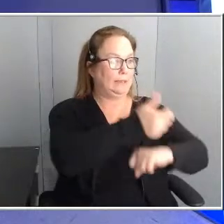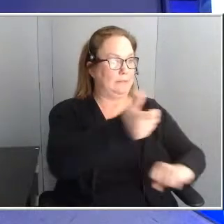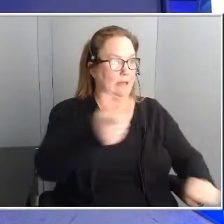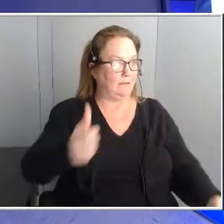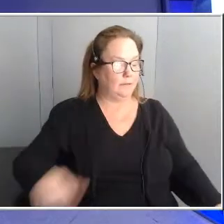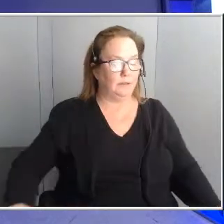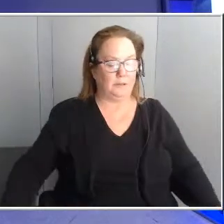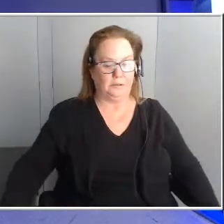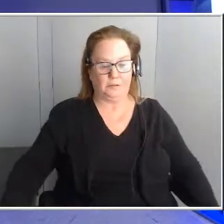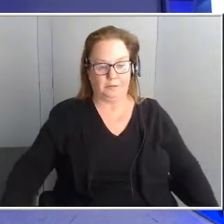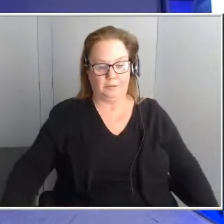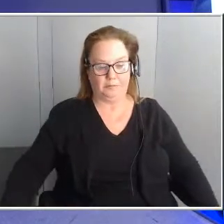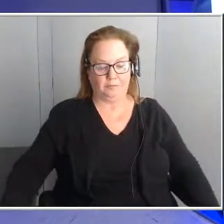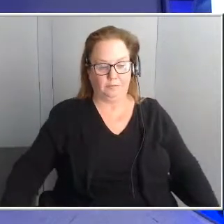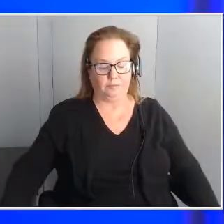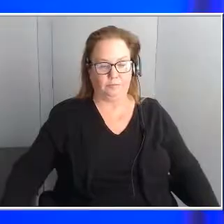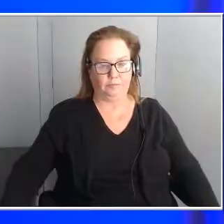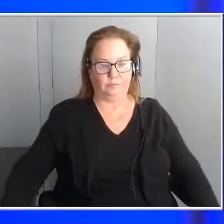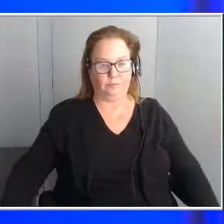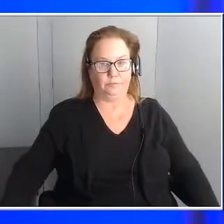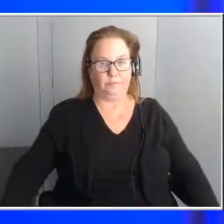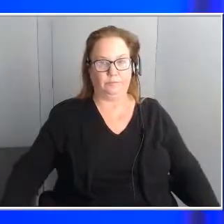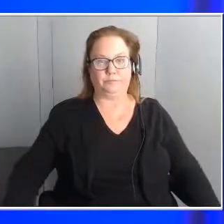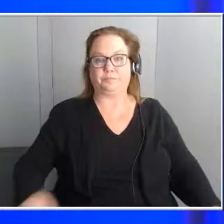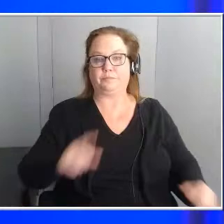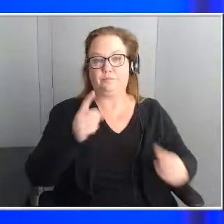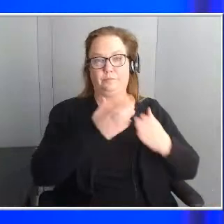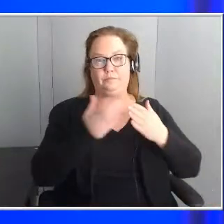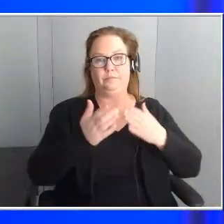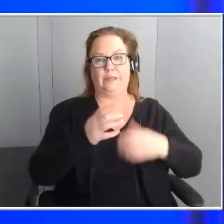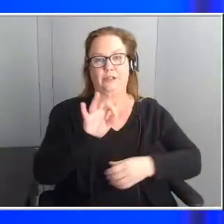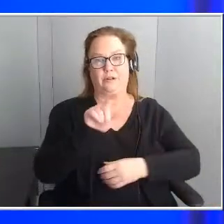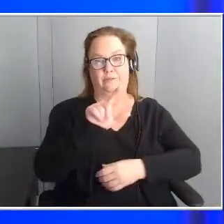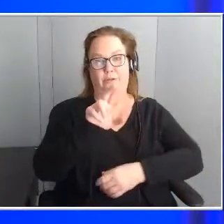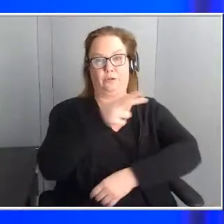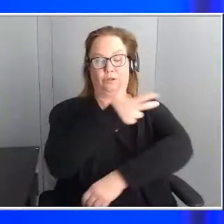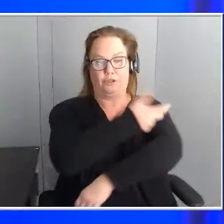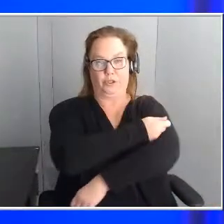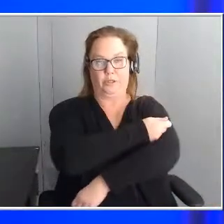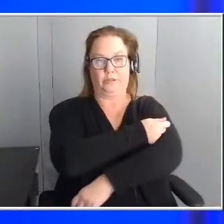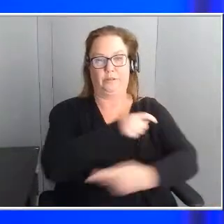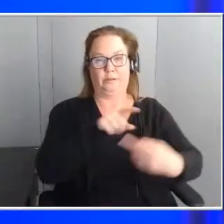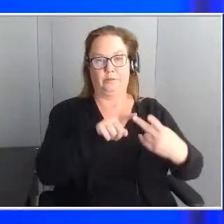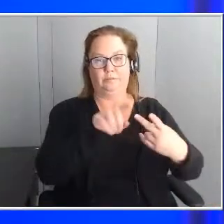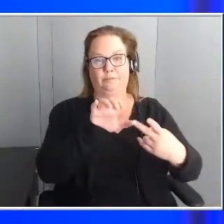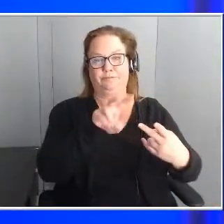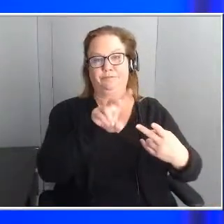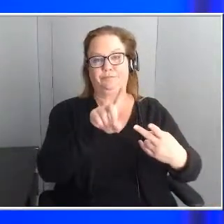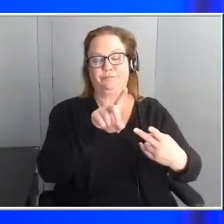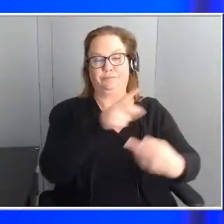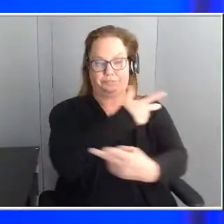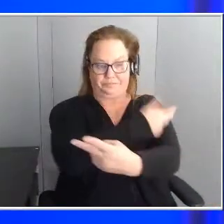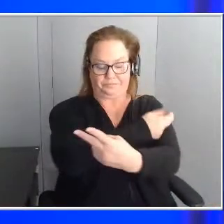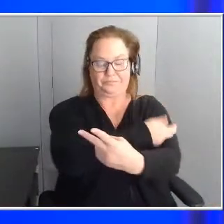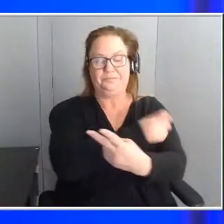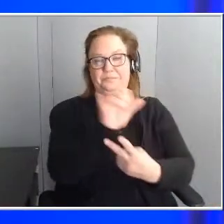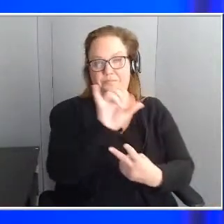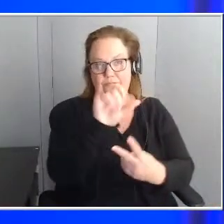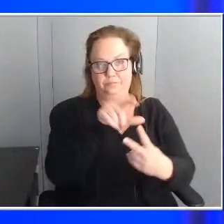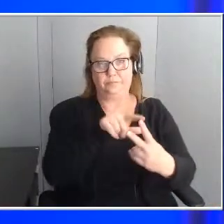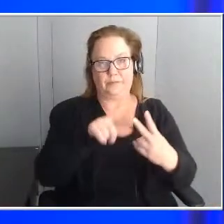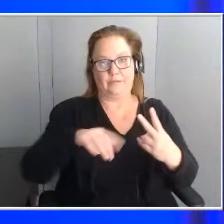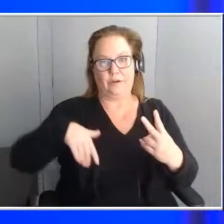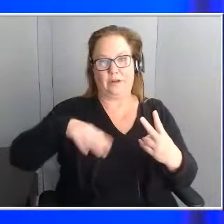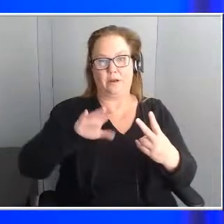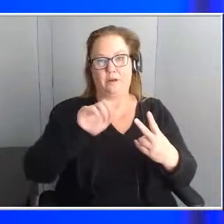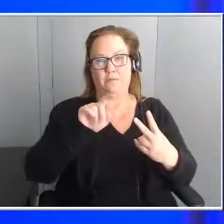Well, one big thing I would suggest is go get your flu shot and go get your COVID vaccine too. So if you haven't received a COVID booster within the